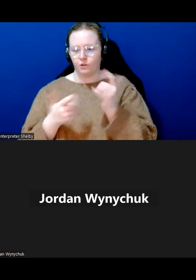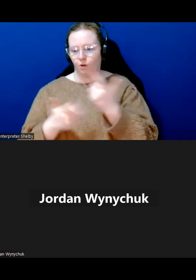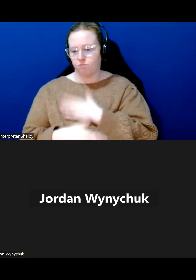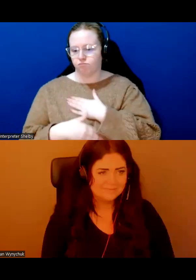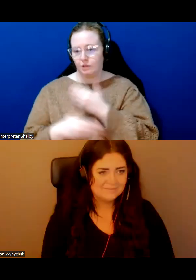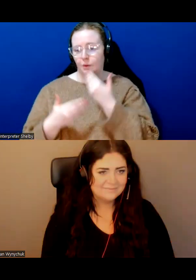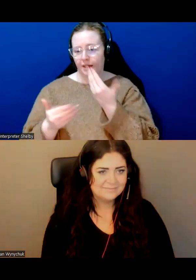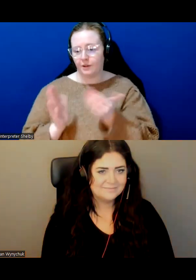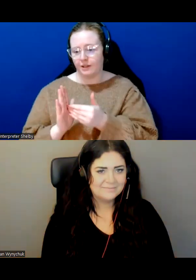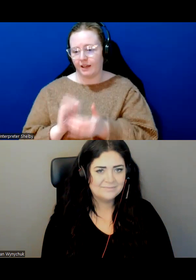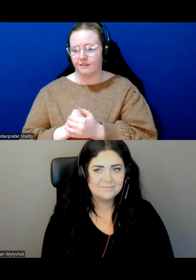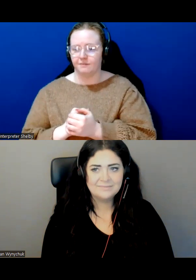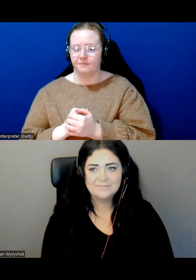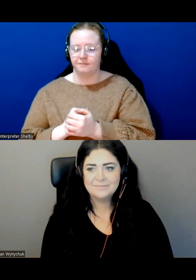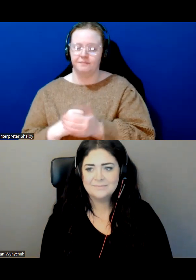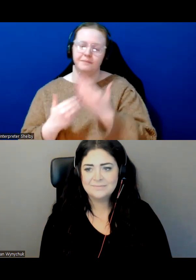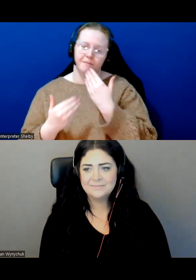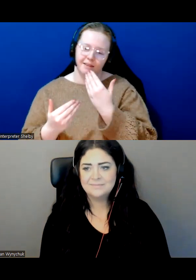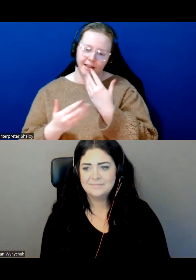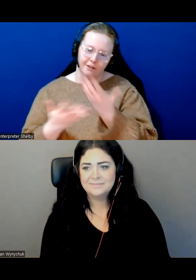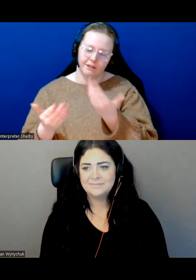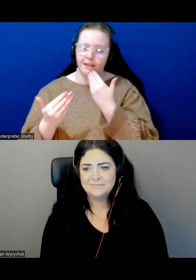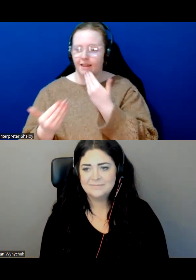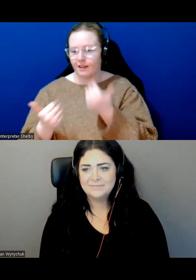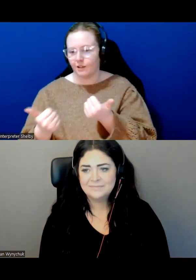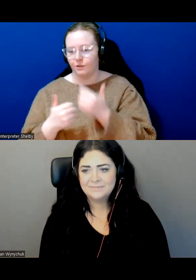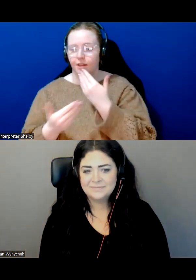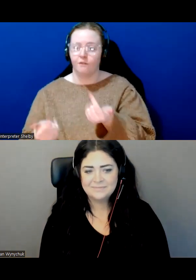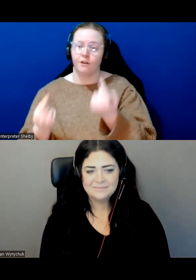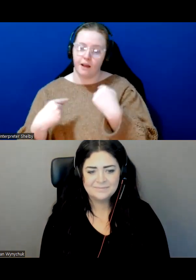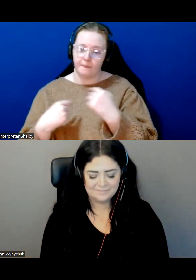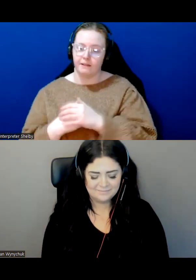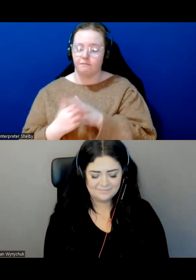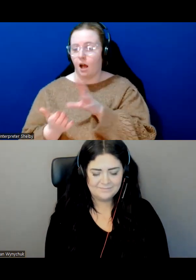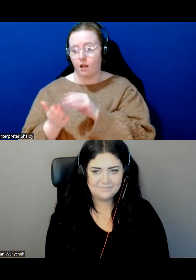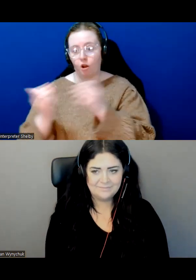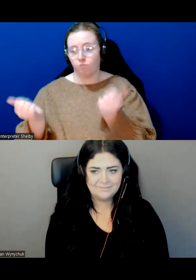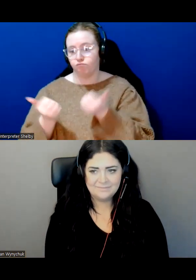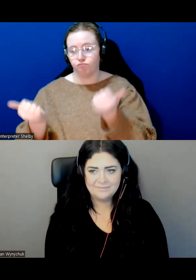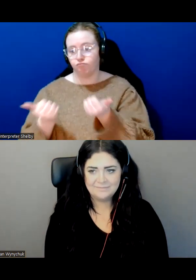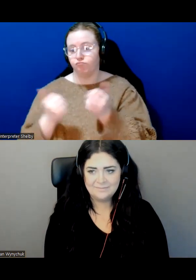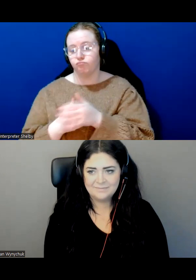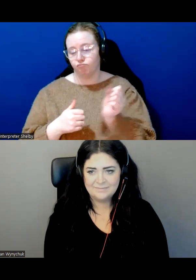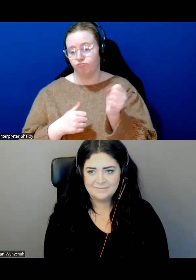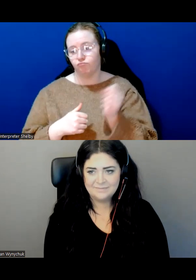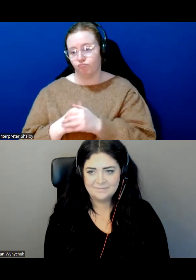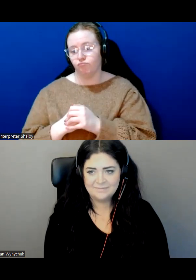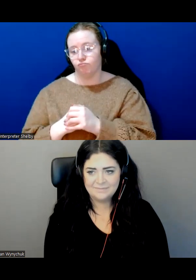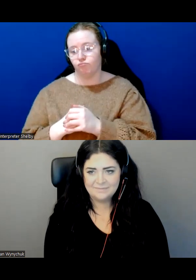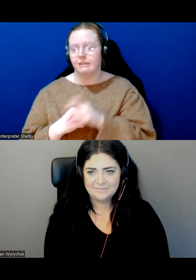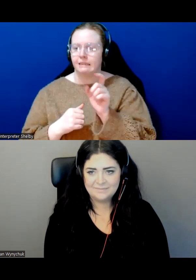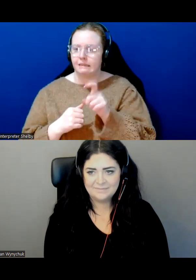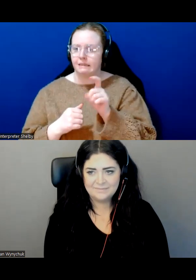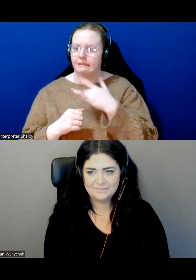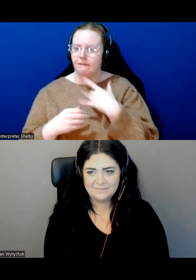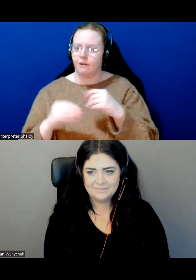again. Thank you And thank so you, much. ladies. Thank you, ladies, for coming. I learned a lot. Yeah, I just need to get my confidence up,